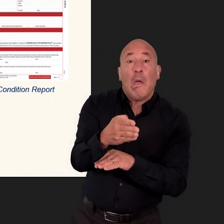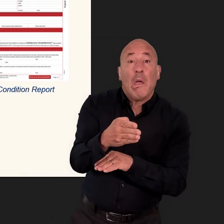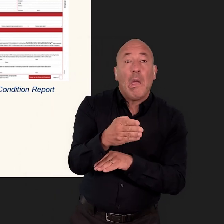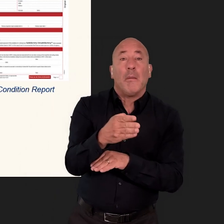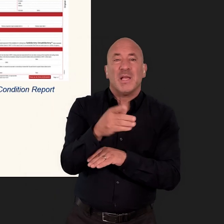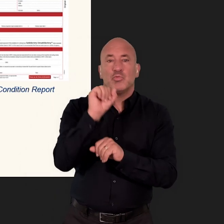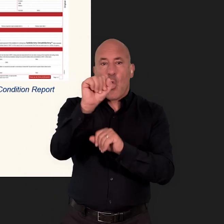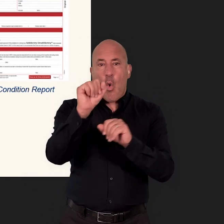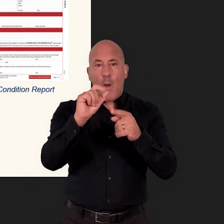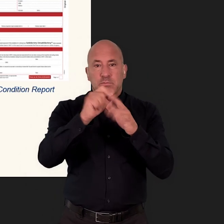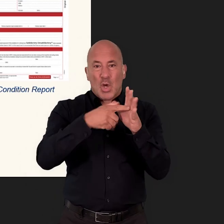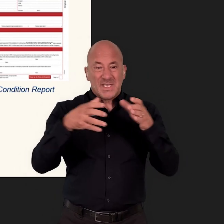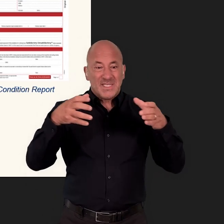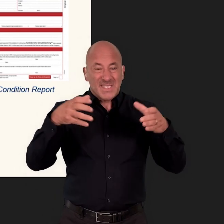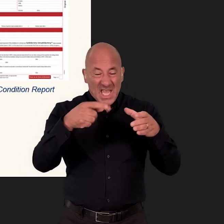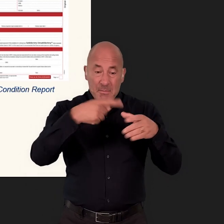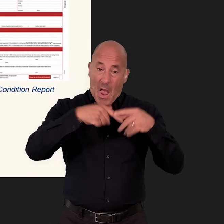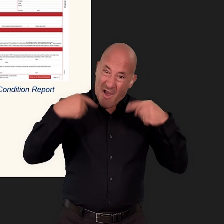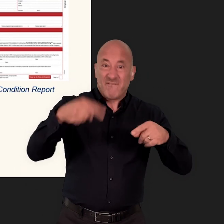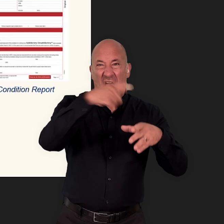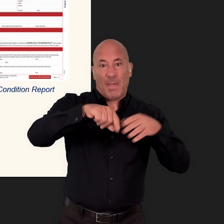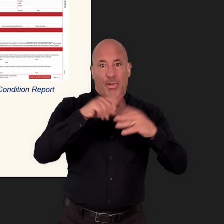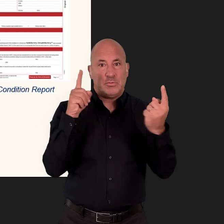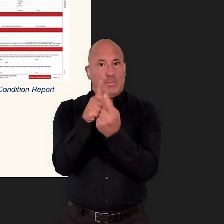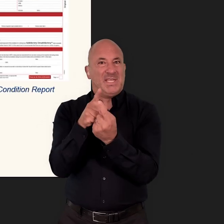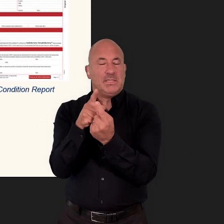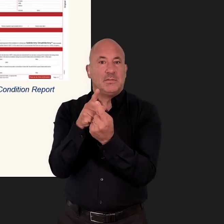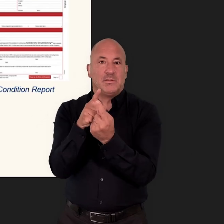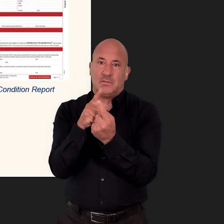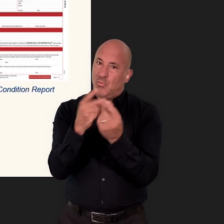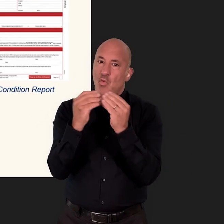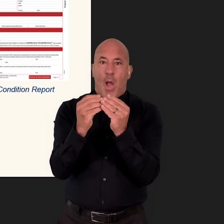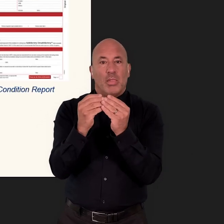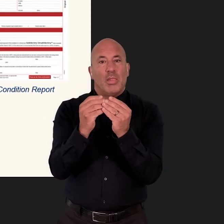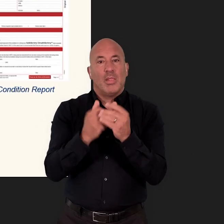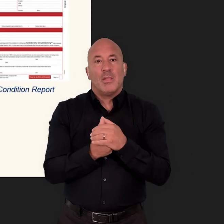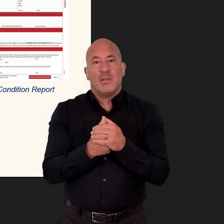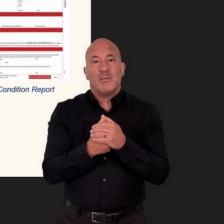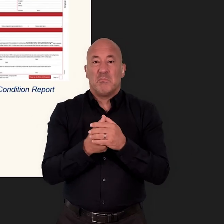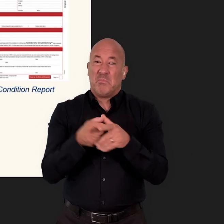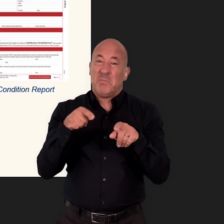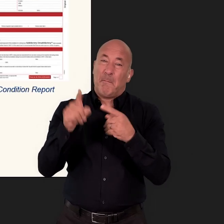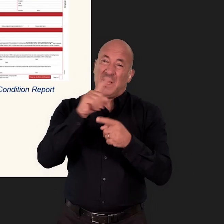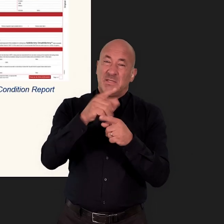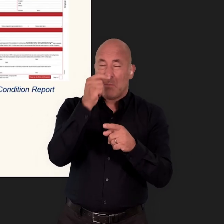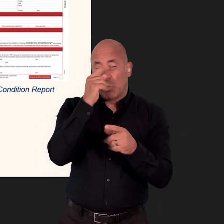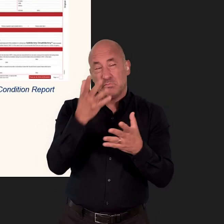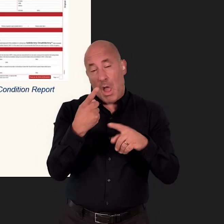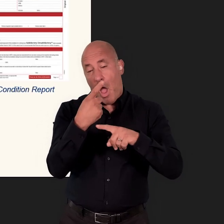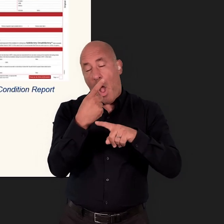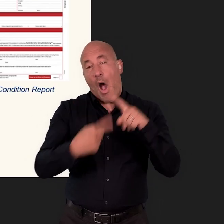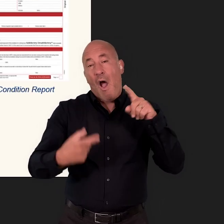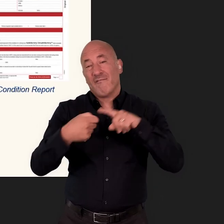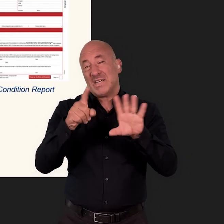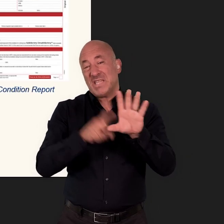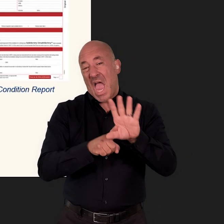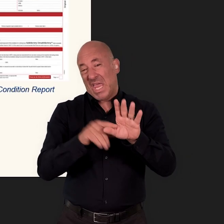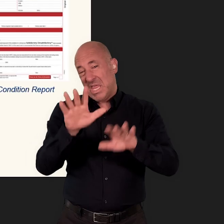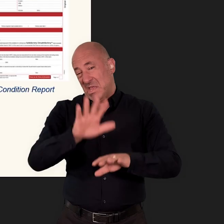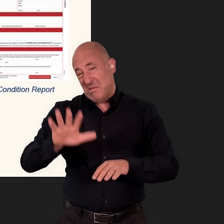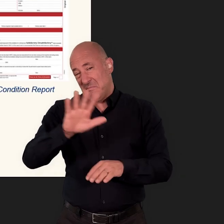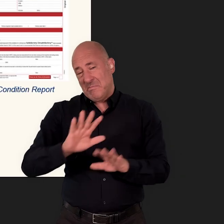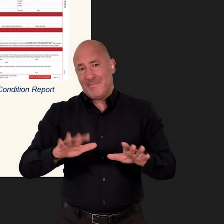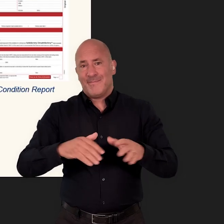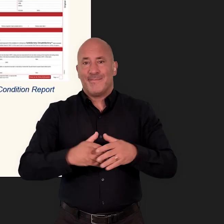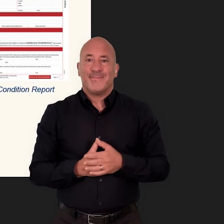the most of the visit by ensuring the key members of your project team are available to attend. You might expect the advice meetings